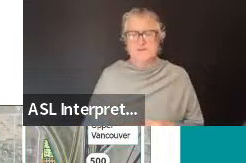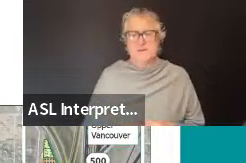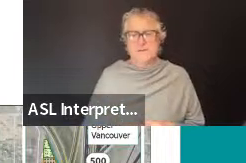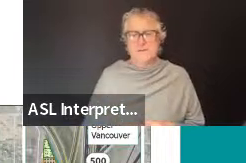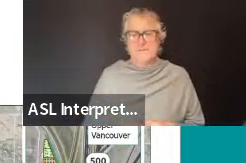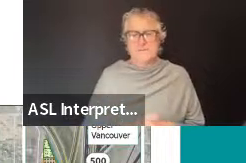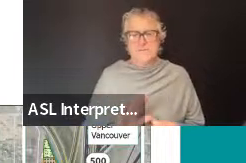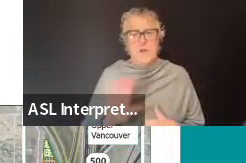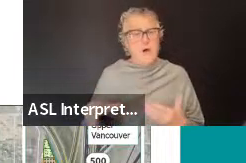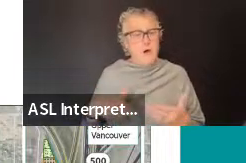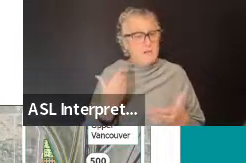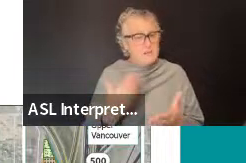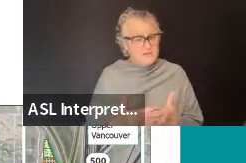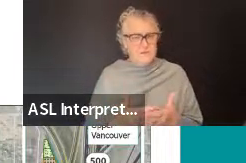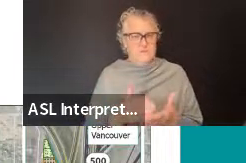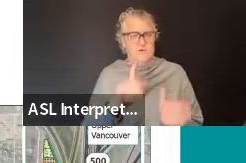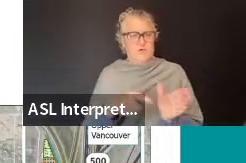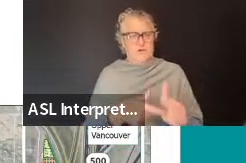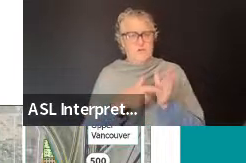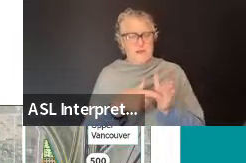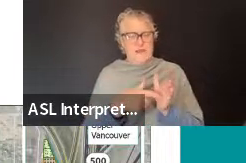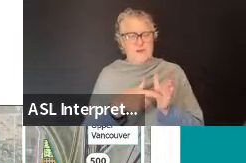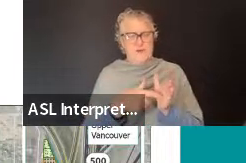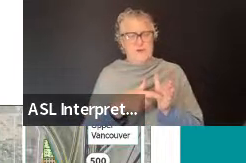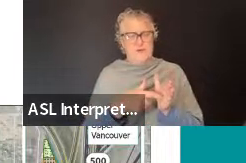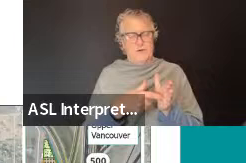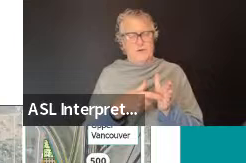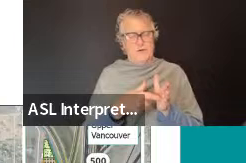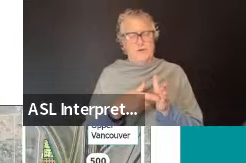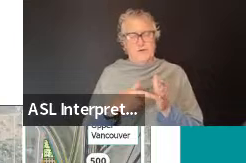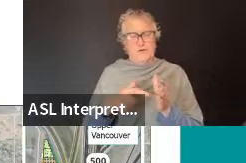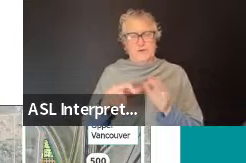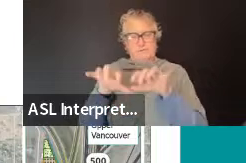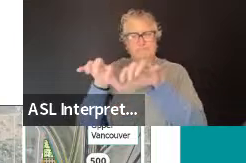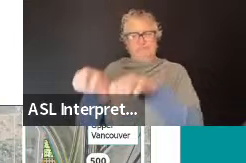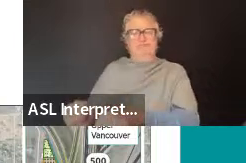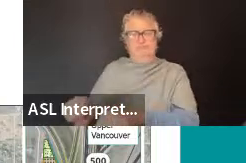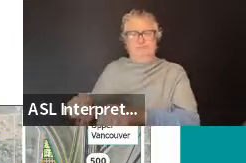In the modified LPA shows that we could displace